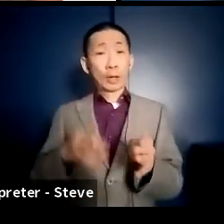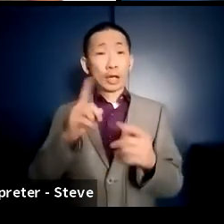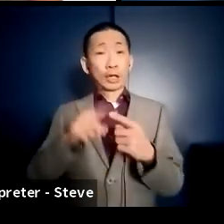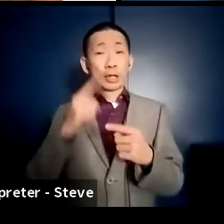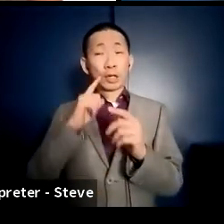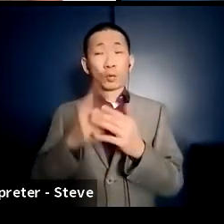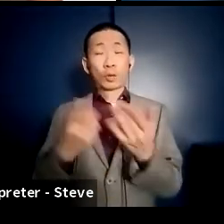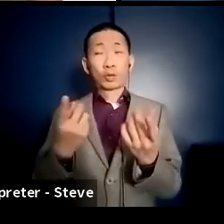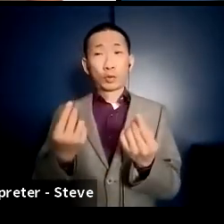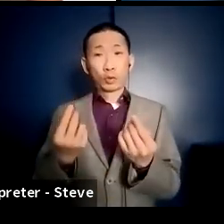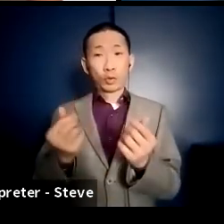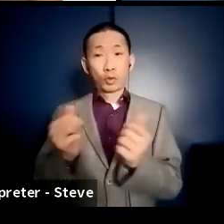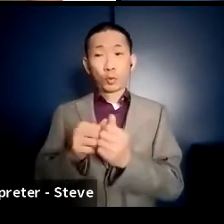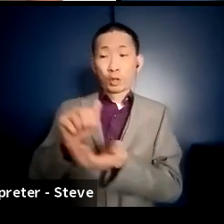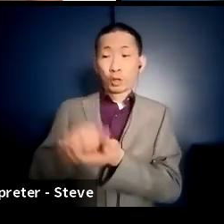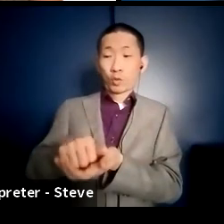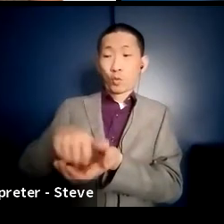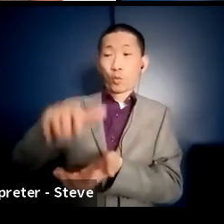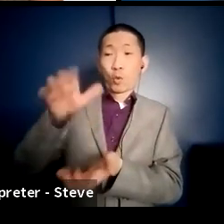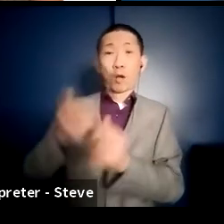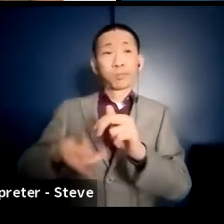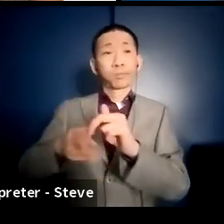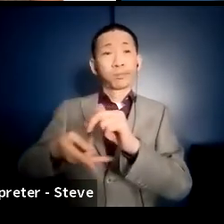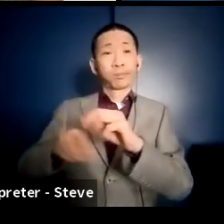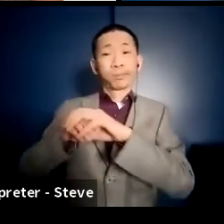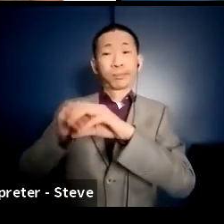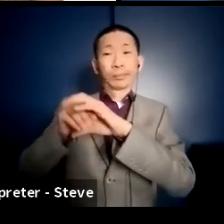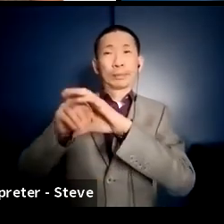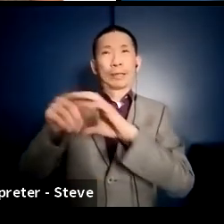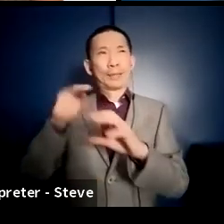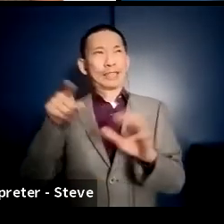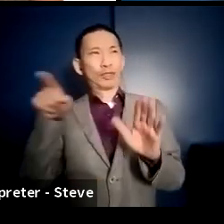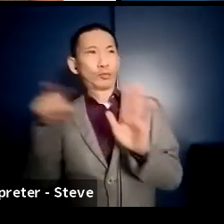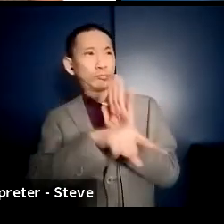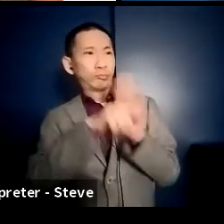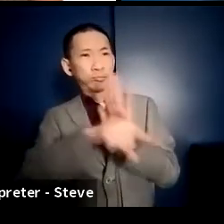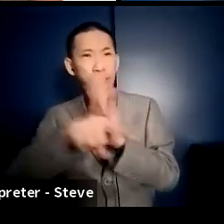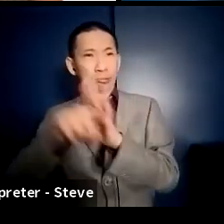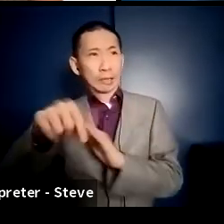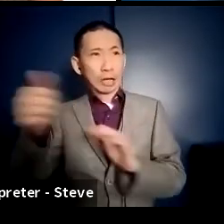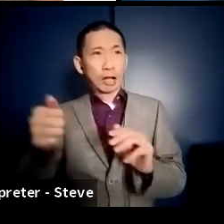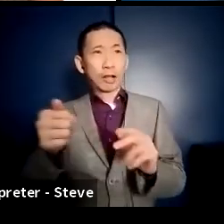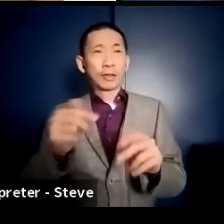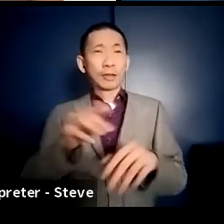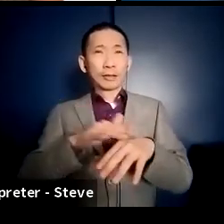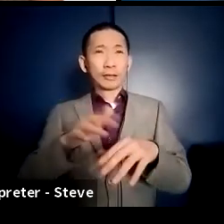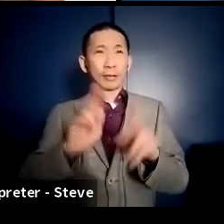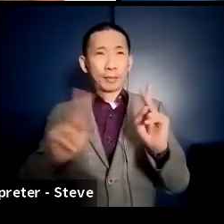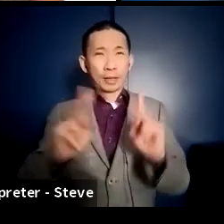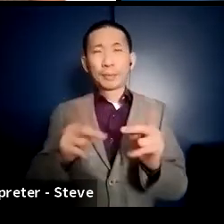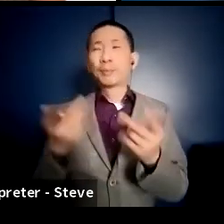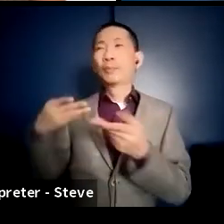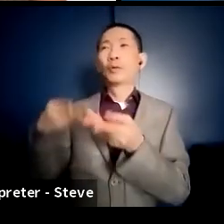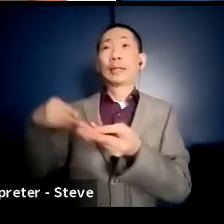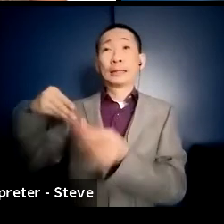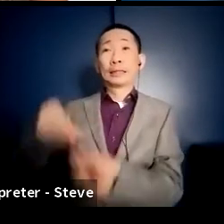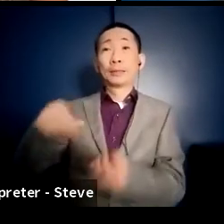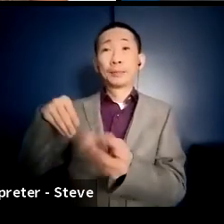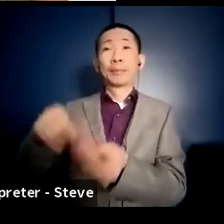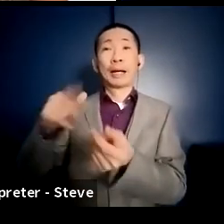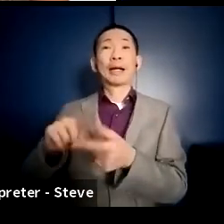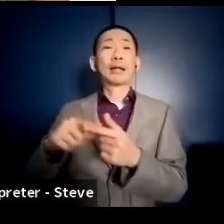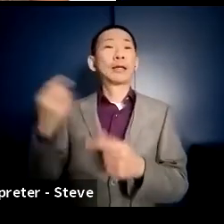with wealth that has been accumulated because of genocide is to just spend it down and give it back.